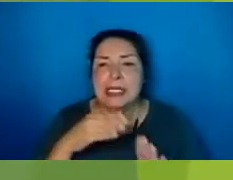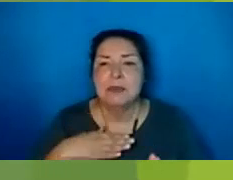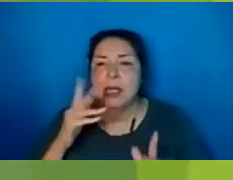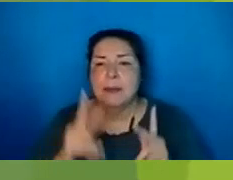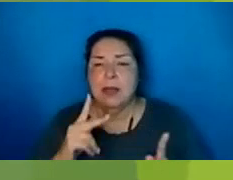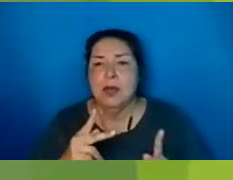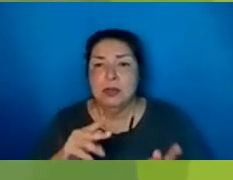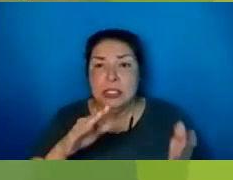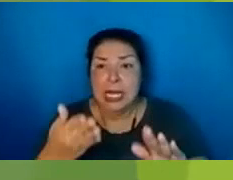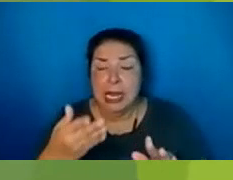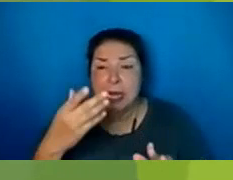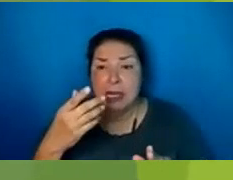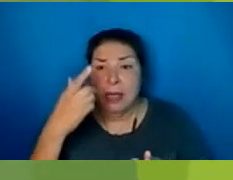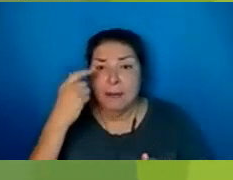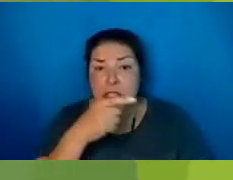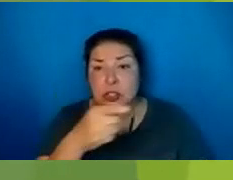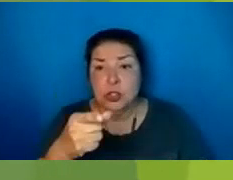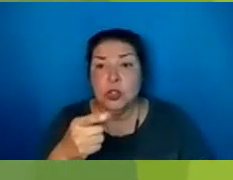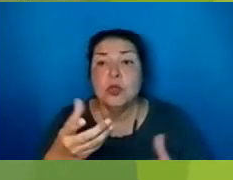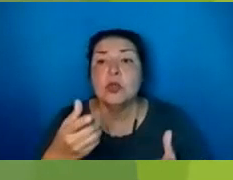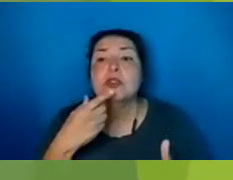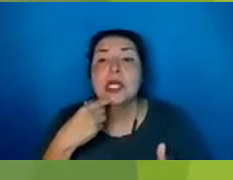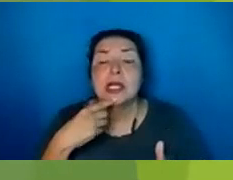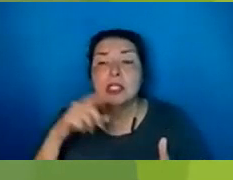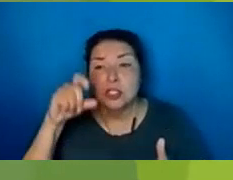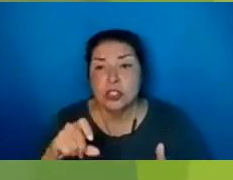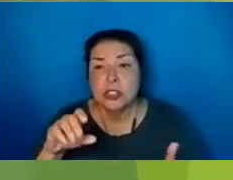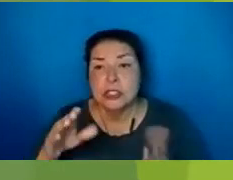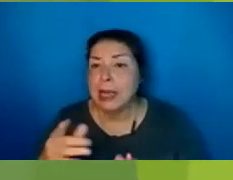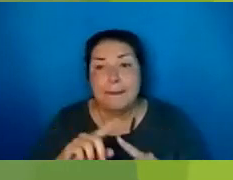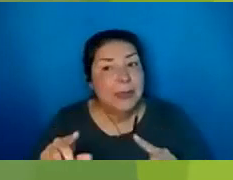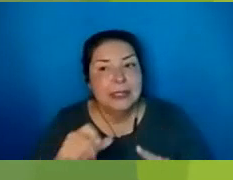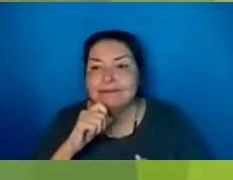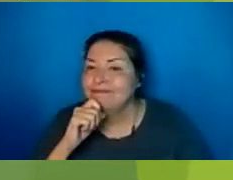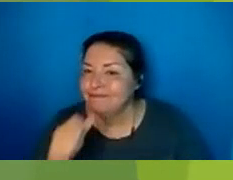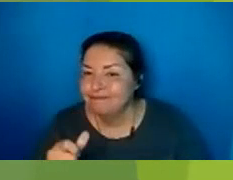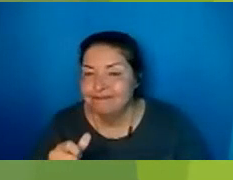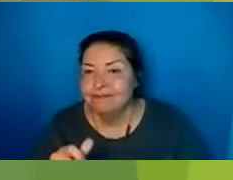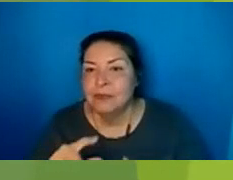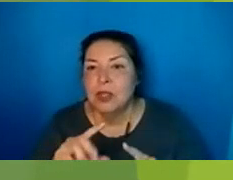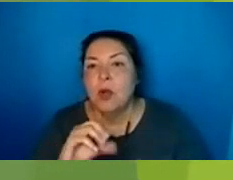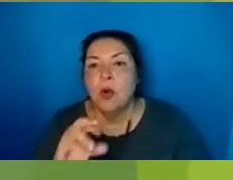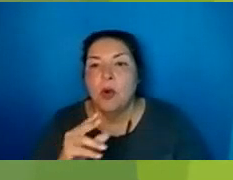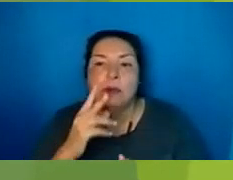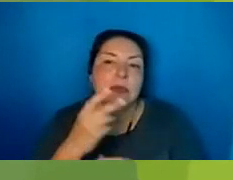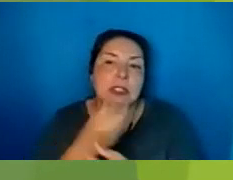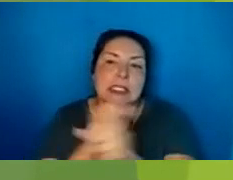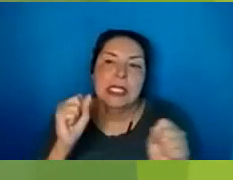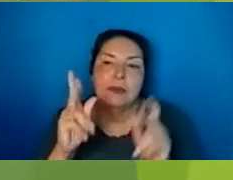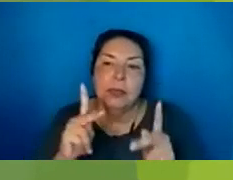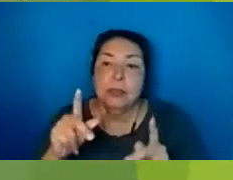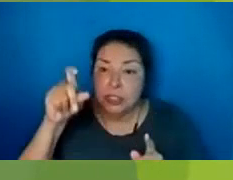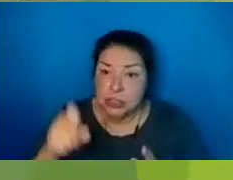not die and to keep others alive who should not live, by your lying to my people who listen to